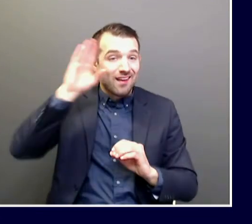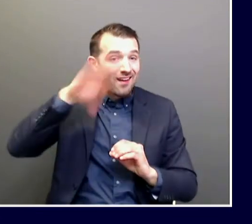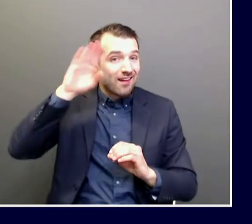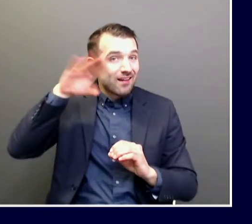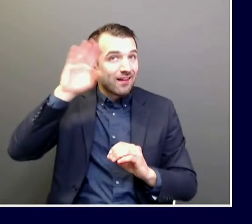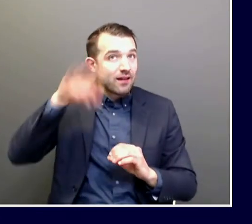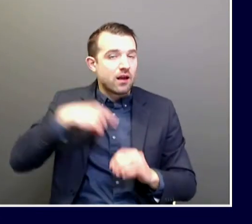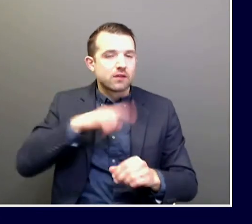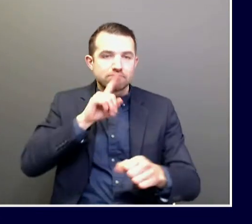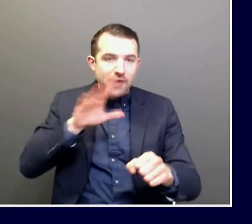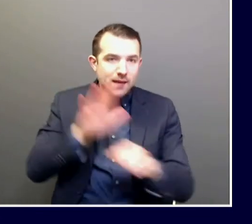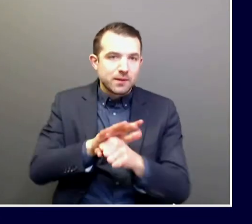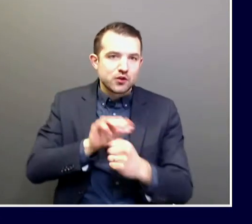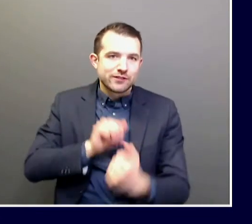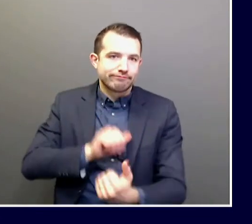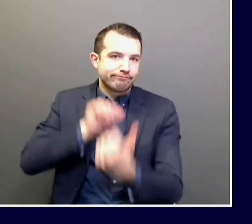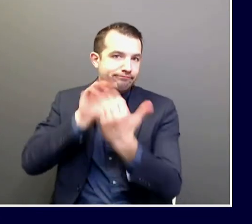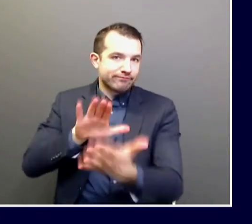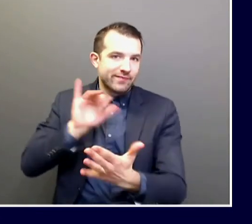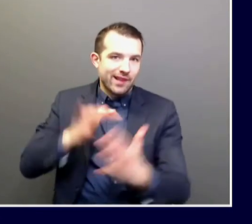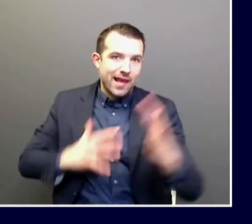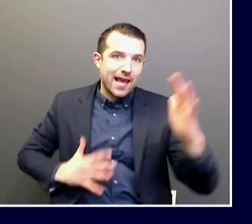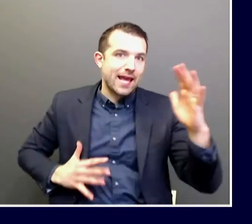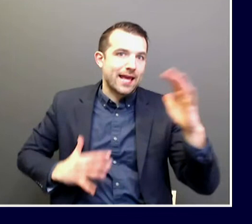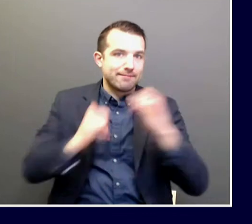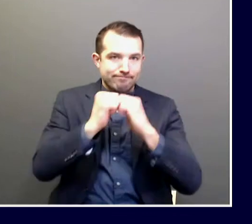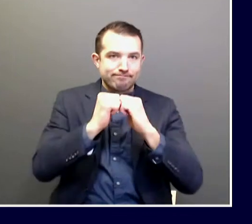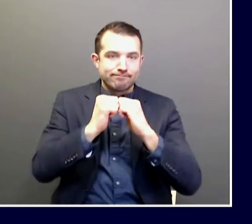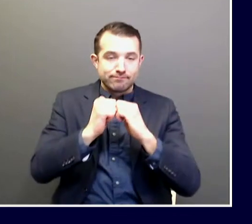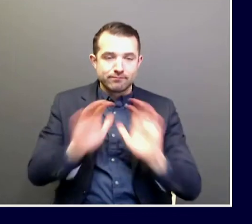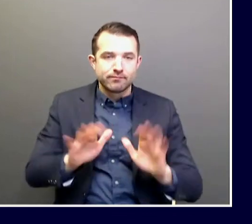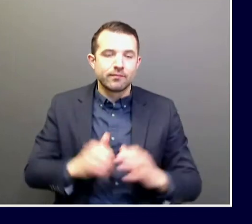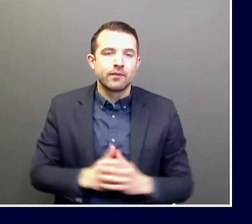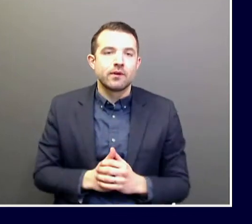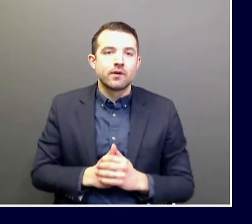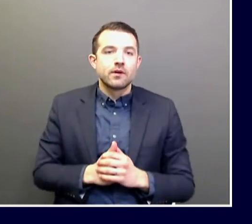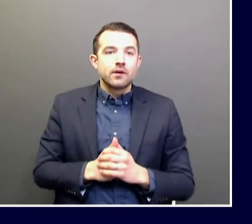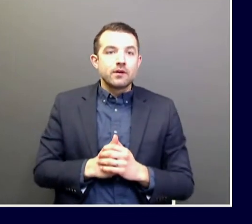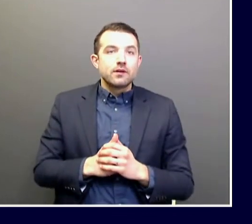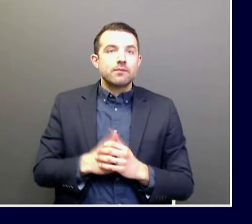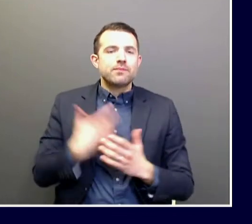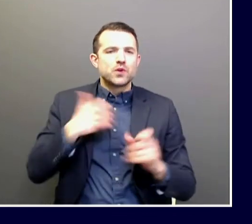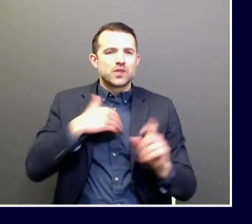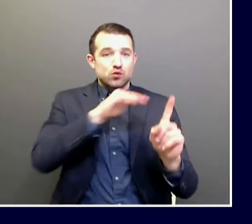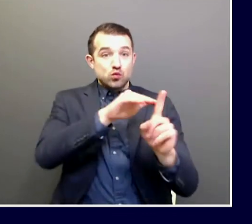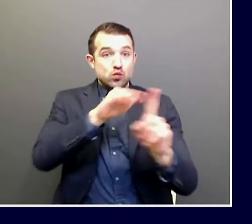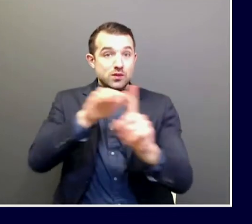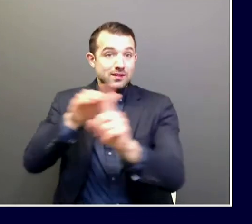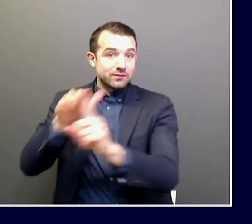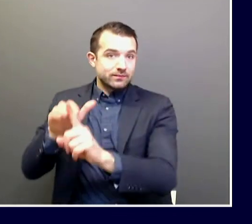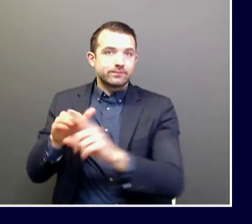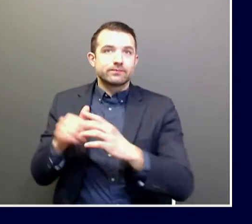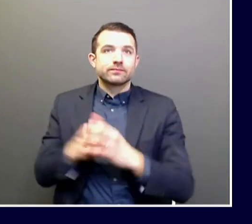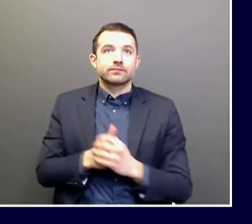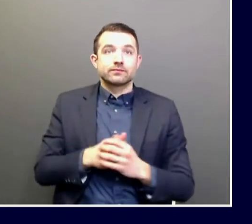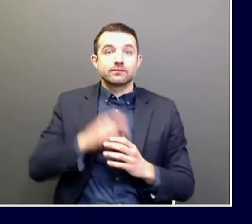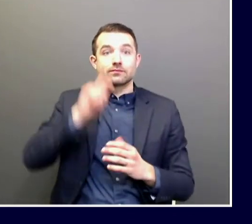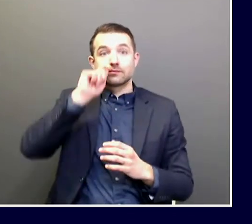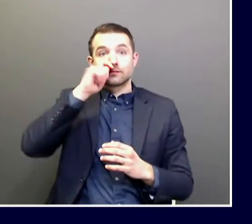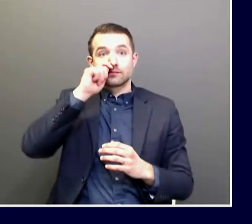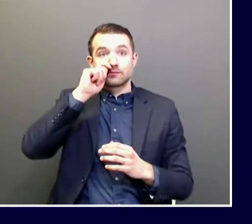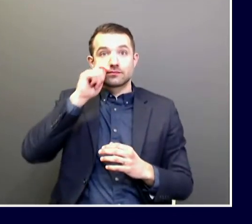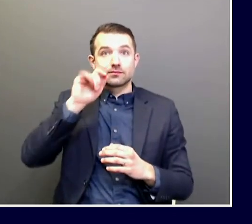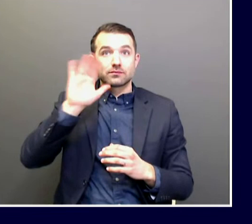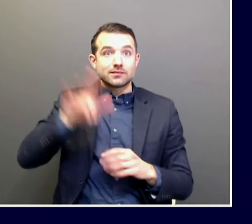A few reminders at the top. This is not a testing backlog. Our